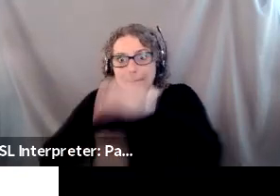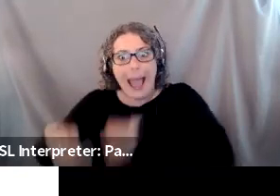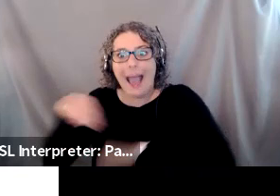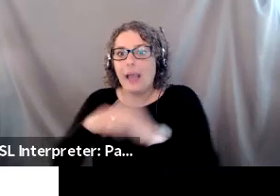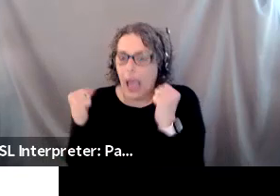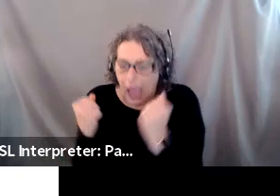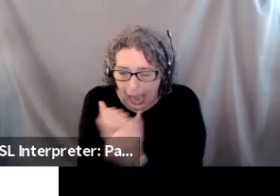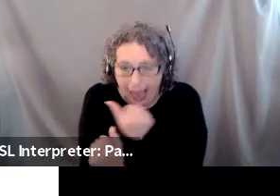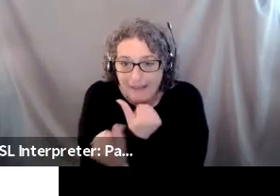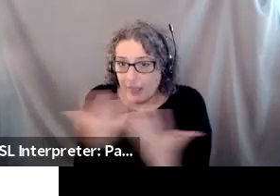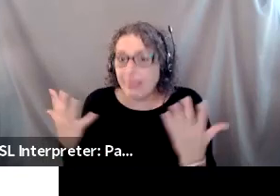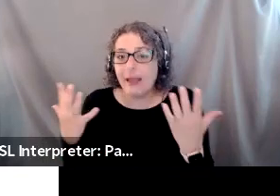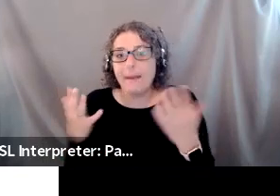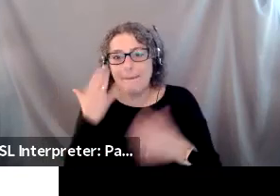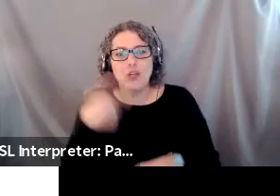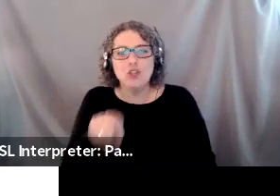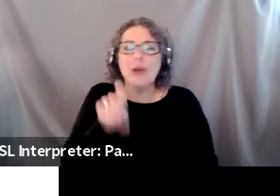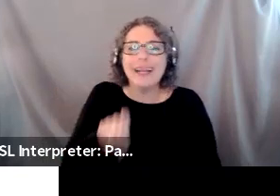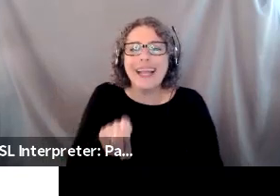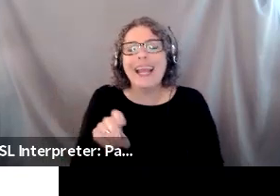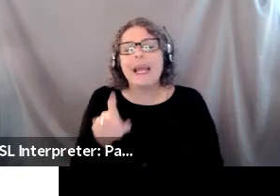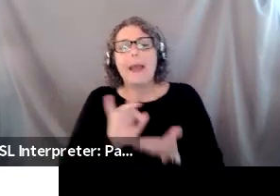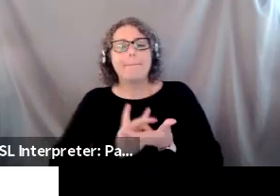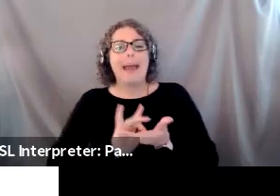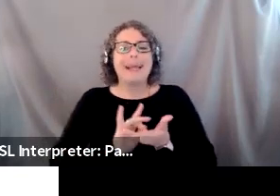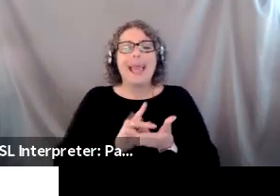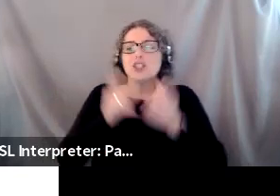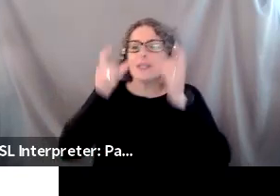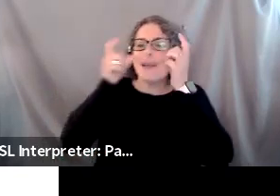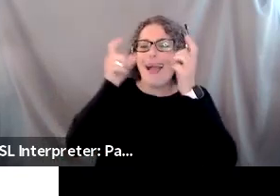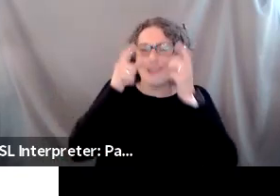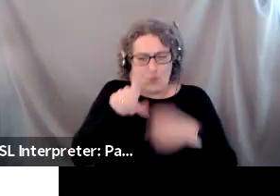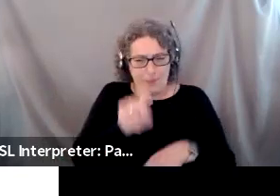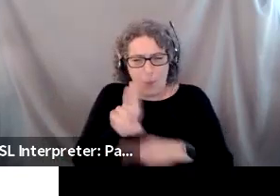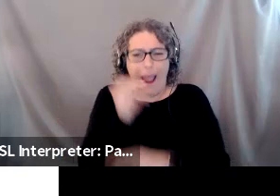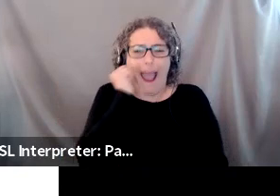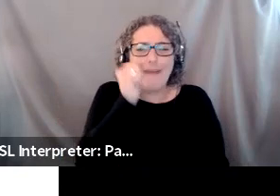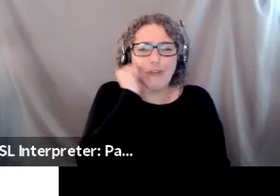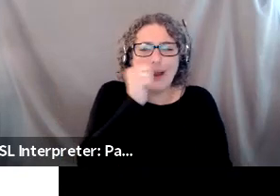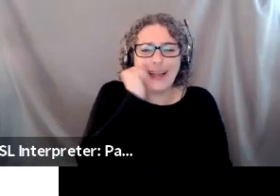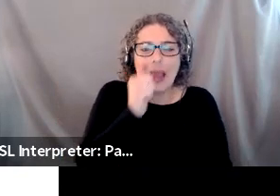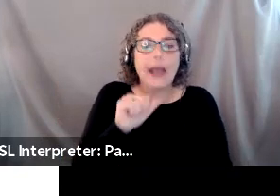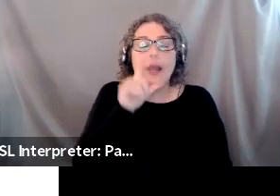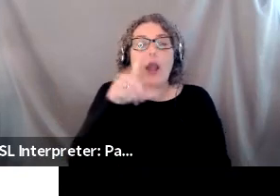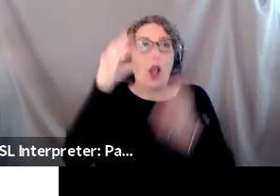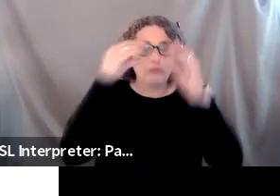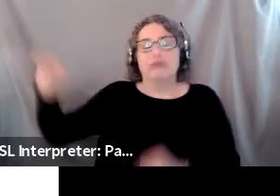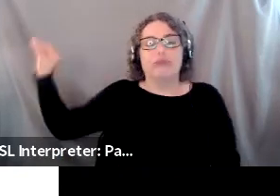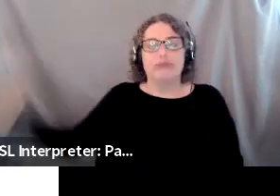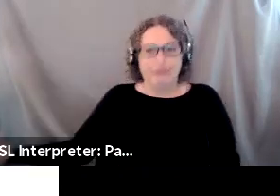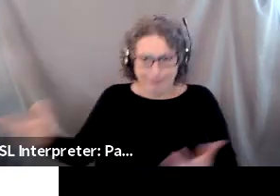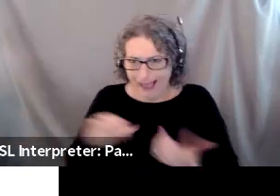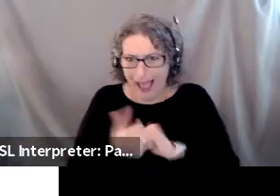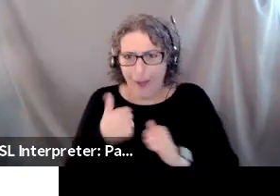and your eyeglasses to use every day. So have that list of what you need to bring in addition to your evacuation.